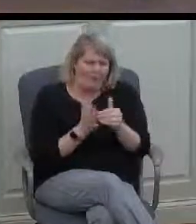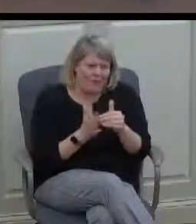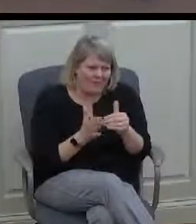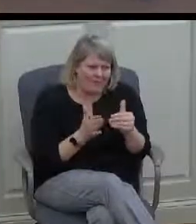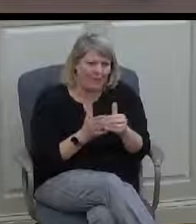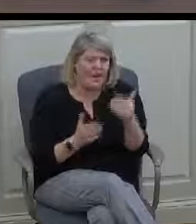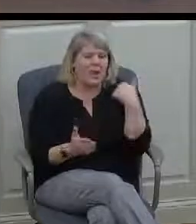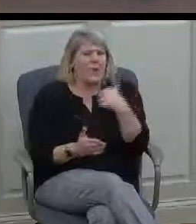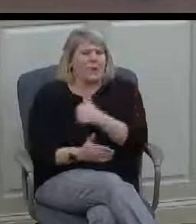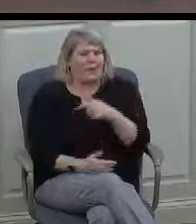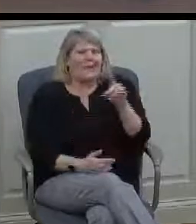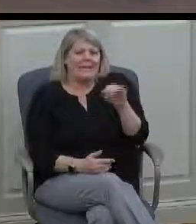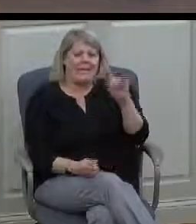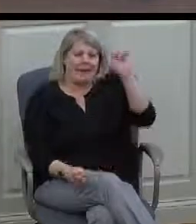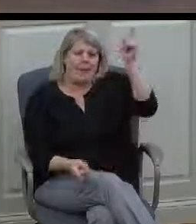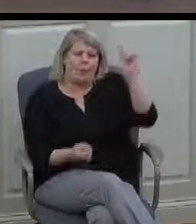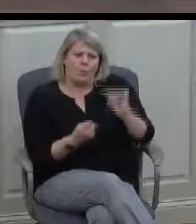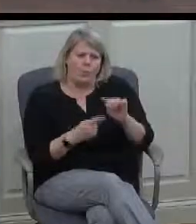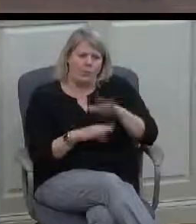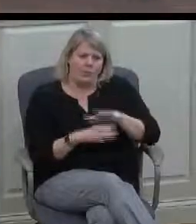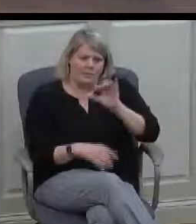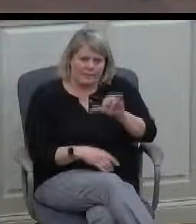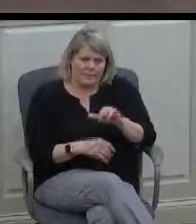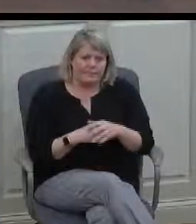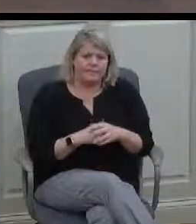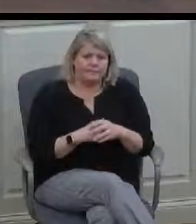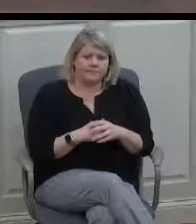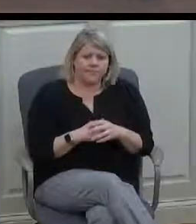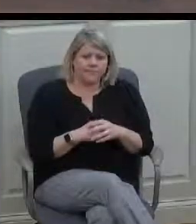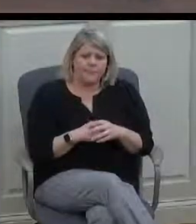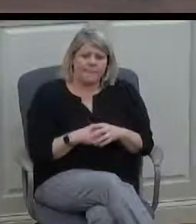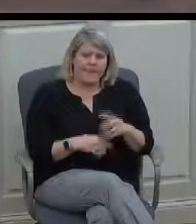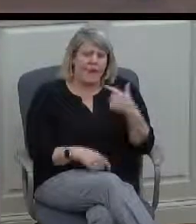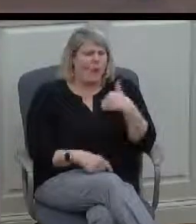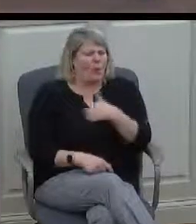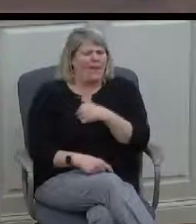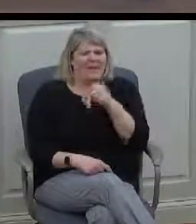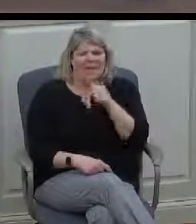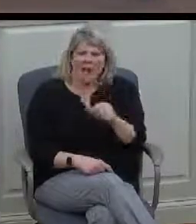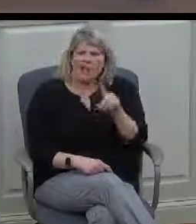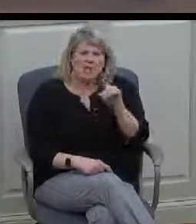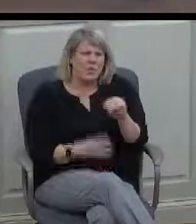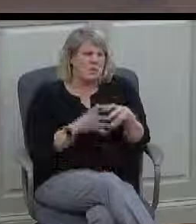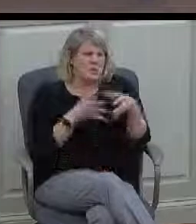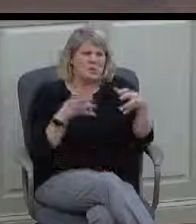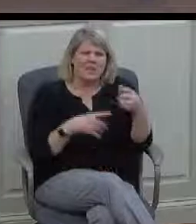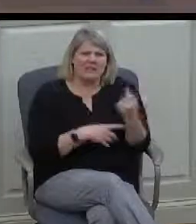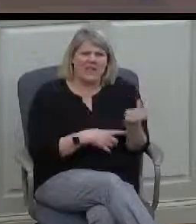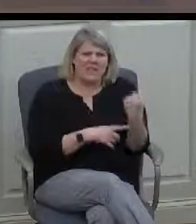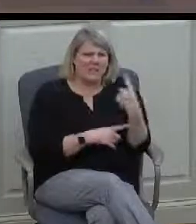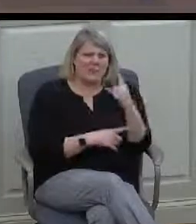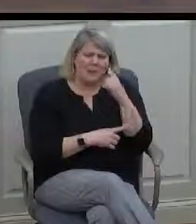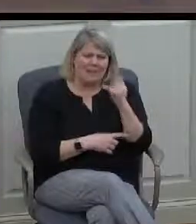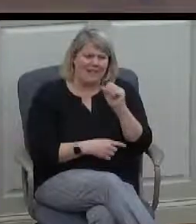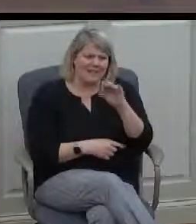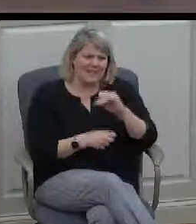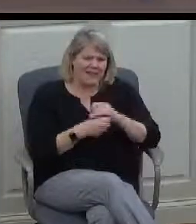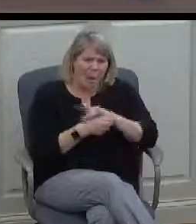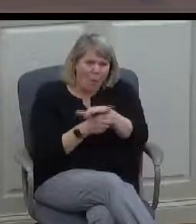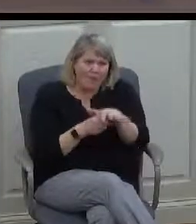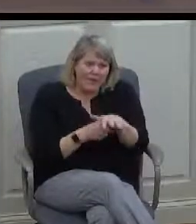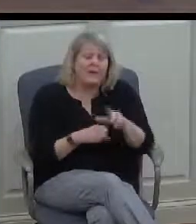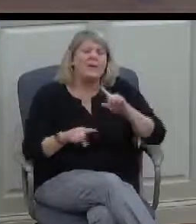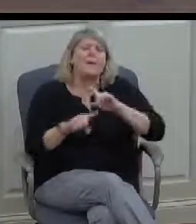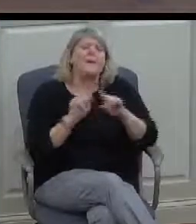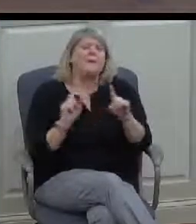We've kind of cut down on that just a little bit. We didn't do hardly any last year because of COVID, but we have slowly opened